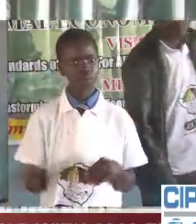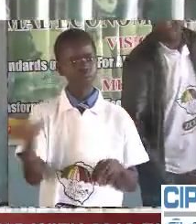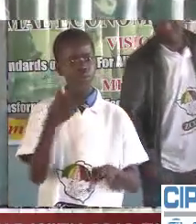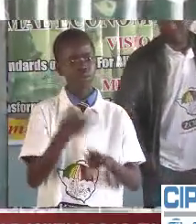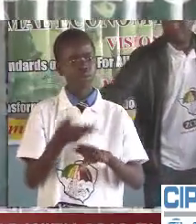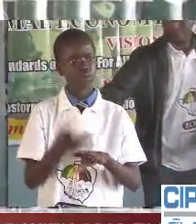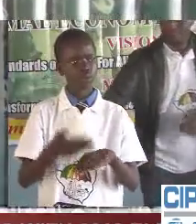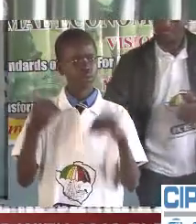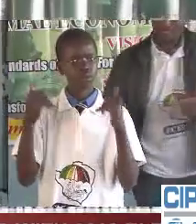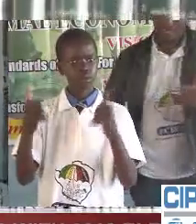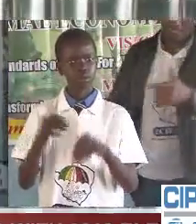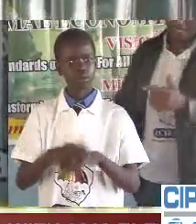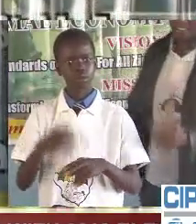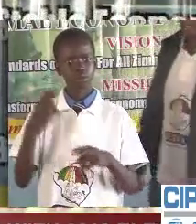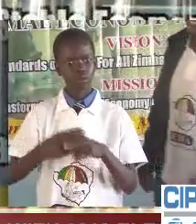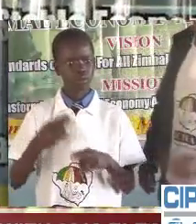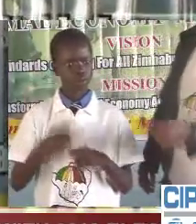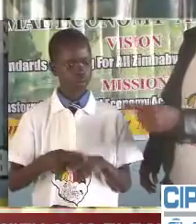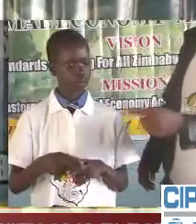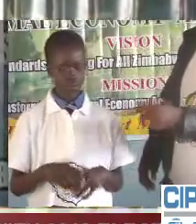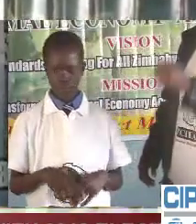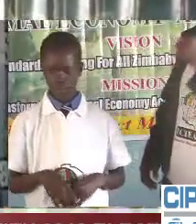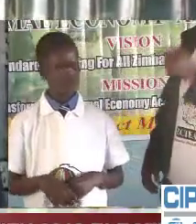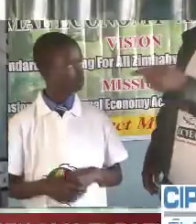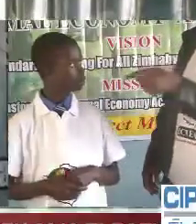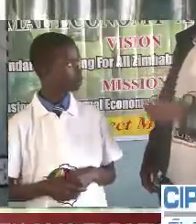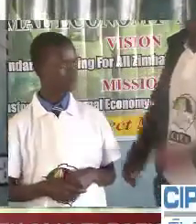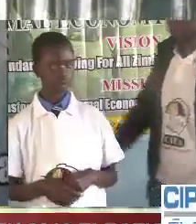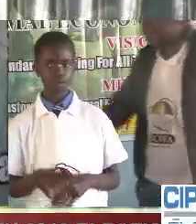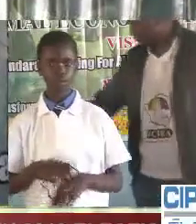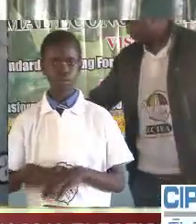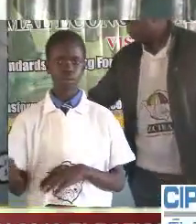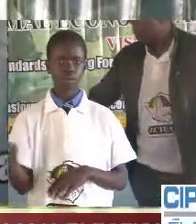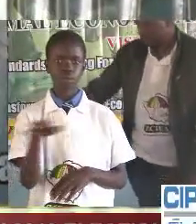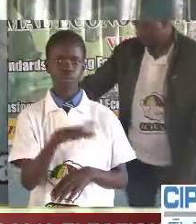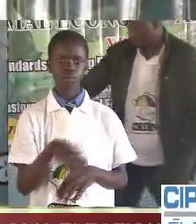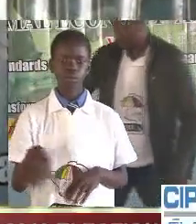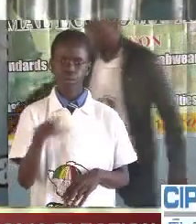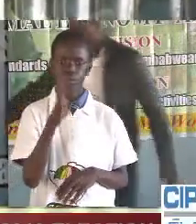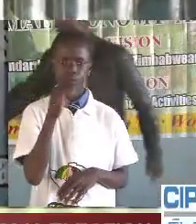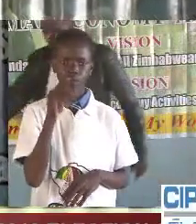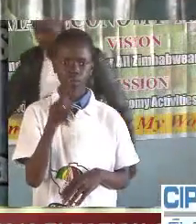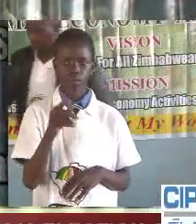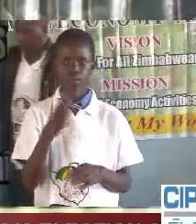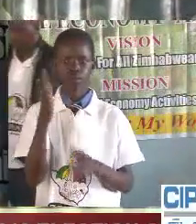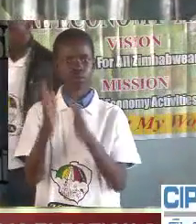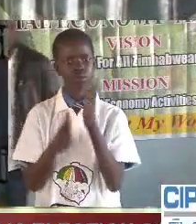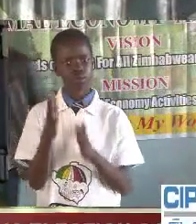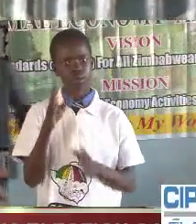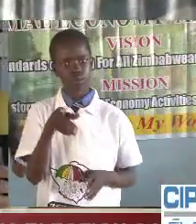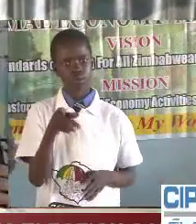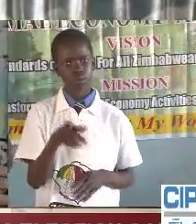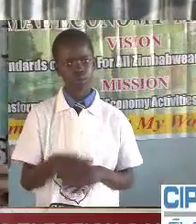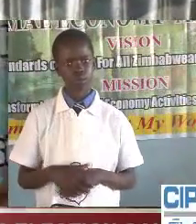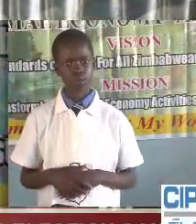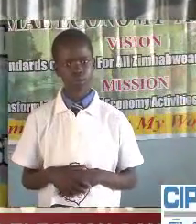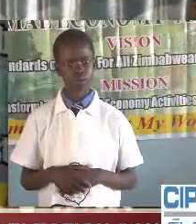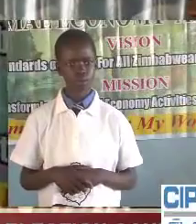Mangwanani is Mark Oxley and Ripano is a representative with SLY.